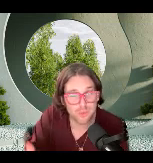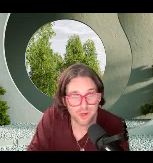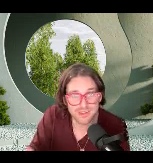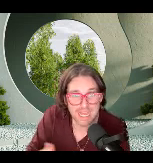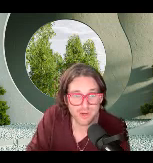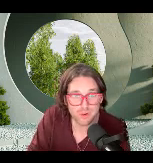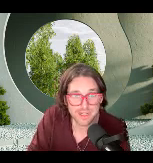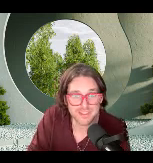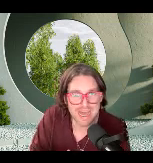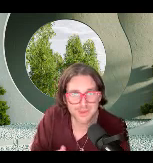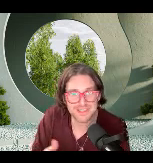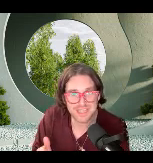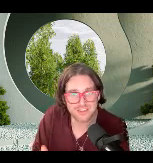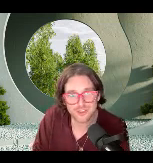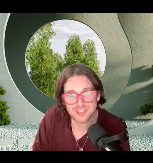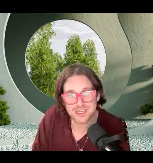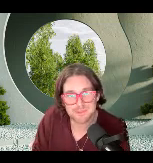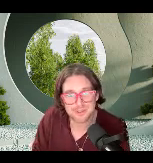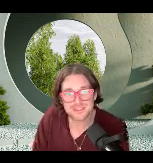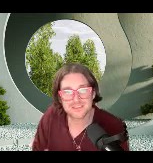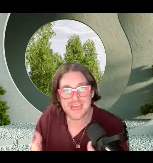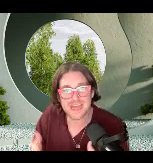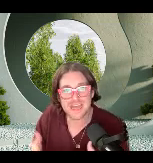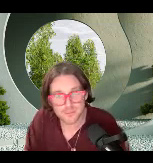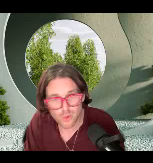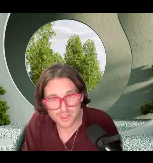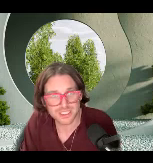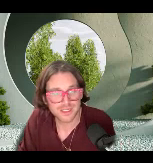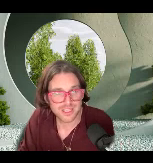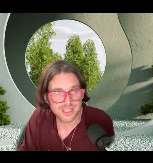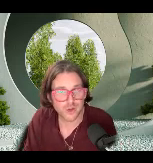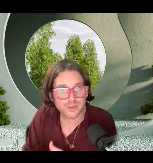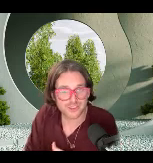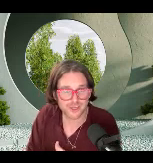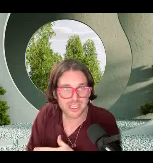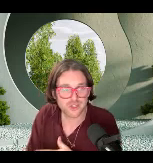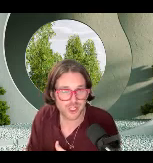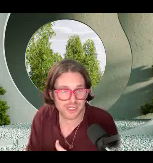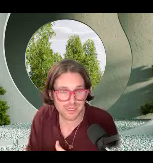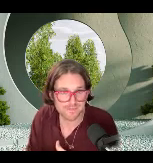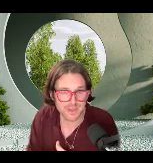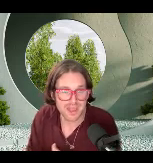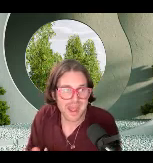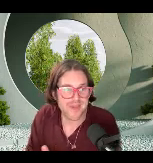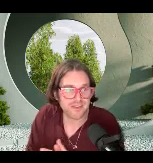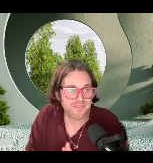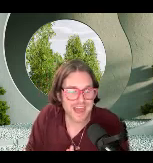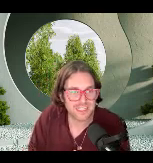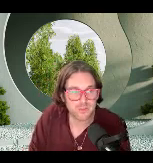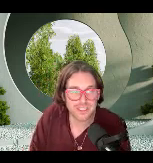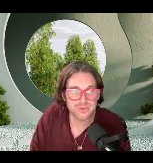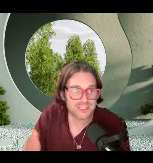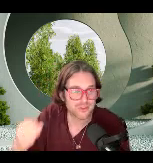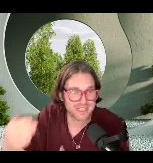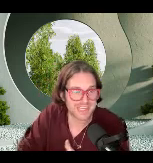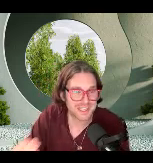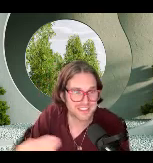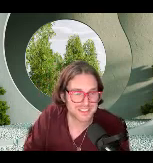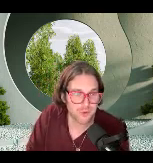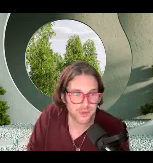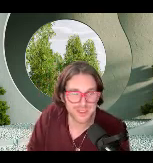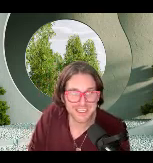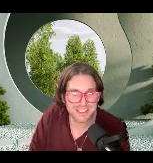that support category. So how do we design learning experiences that support their own learning journey? And then finally, once we get through